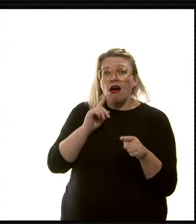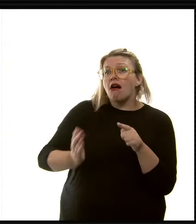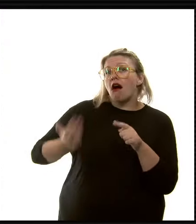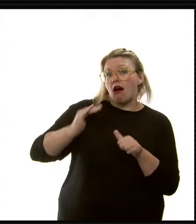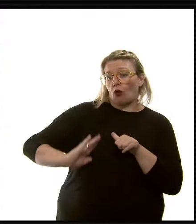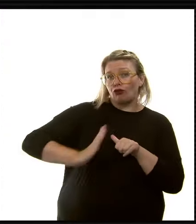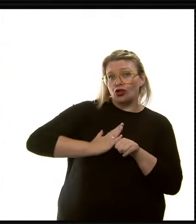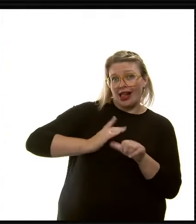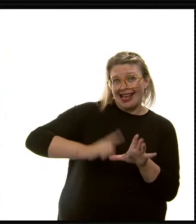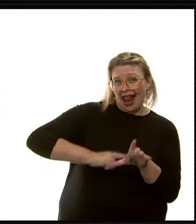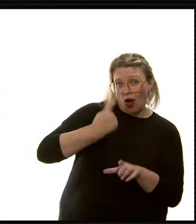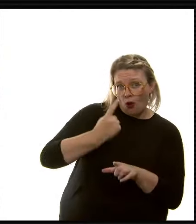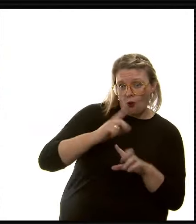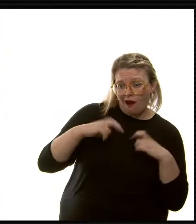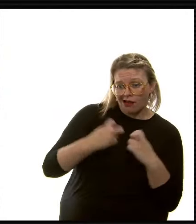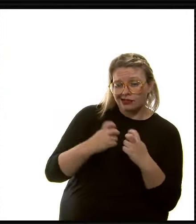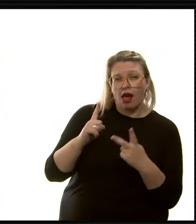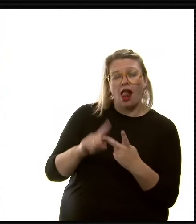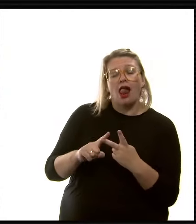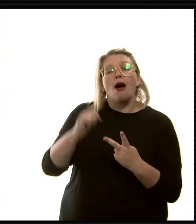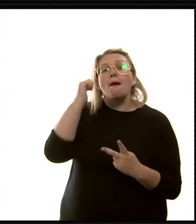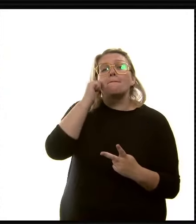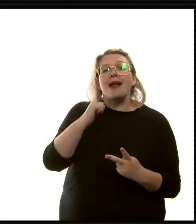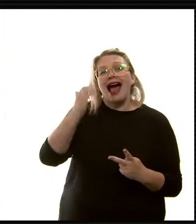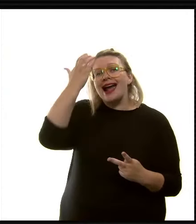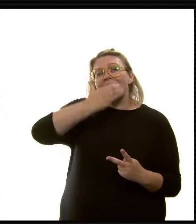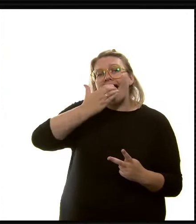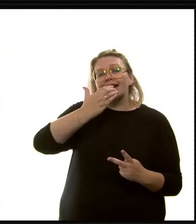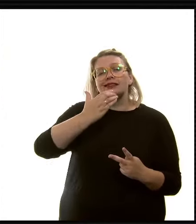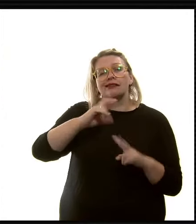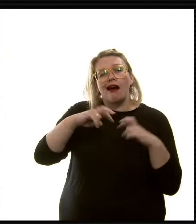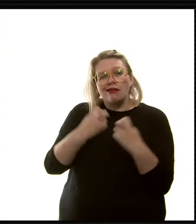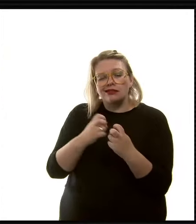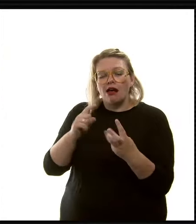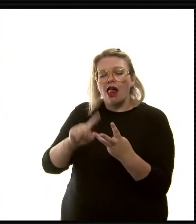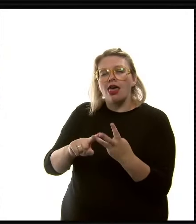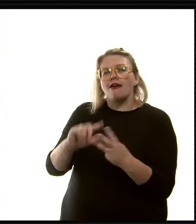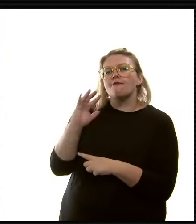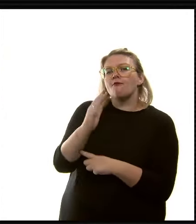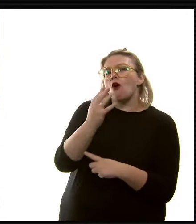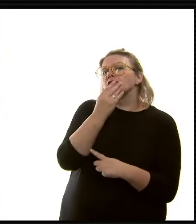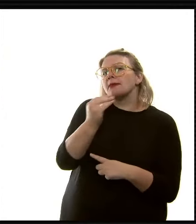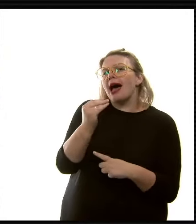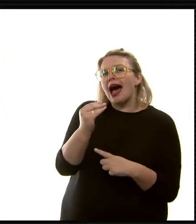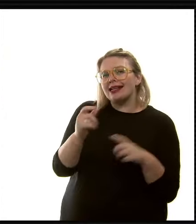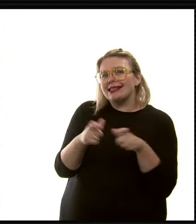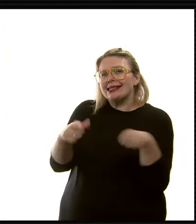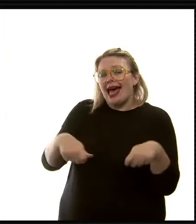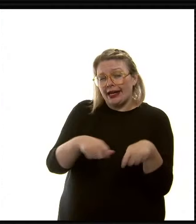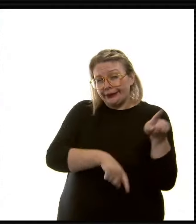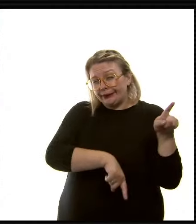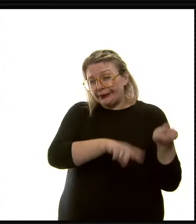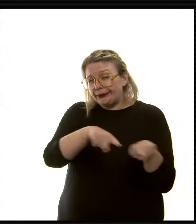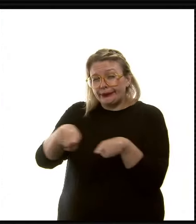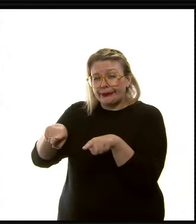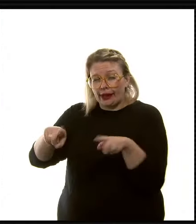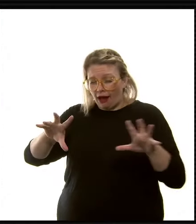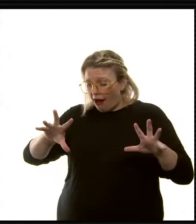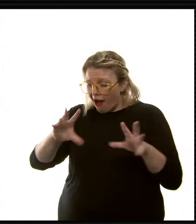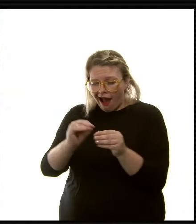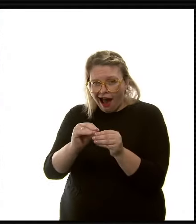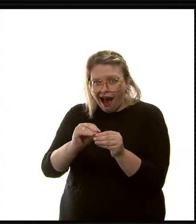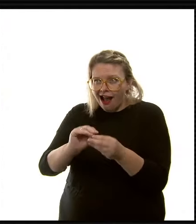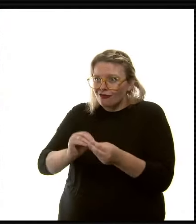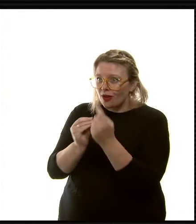we've taken inspiration from the Black Knight's Castle, from some of the old Forestmen sets, but then taken some of our own design cues to bring them all together into this